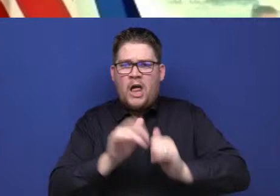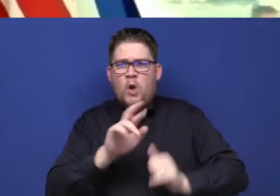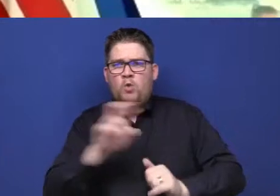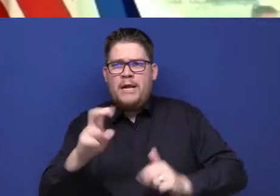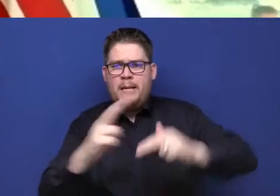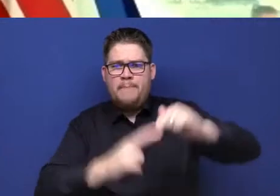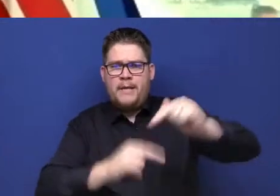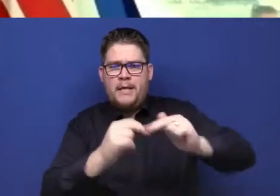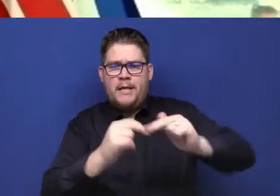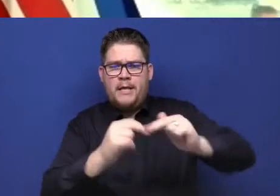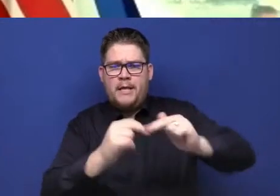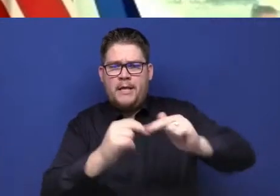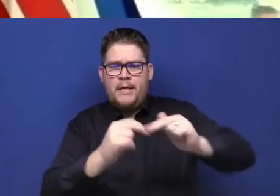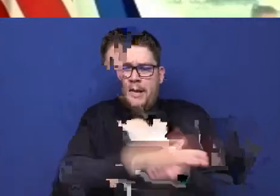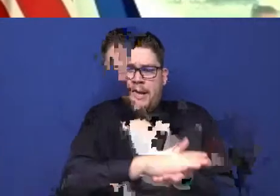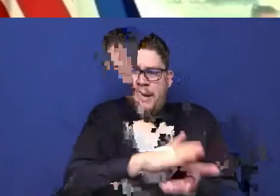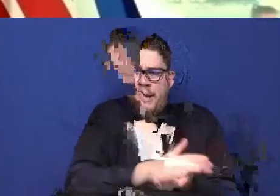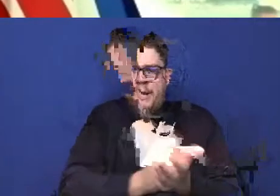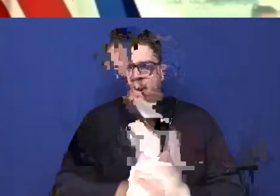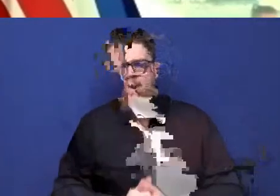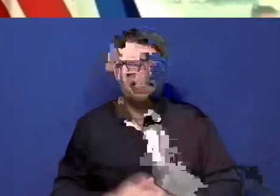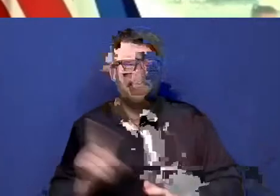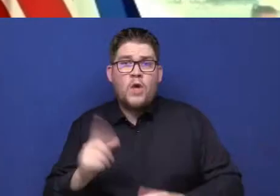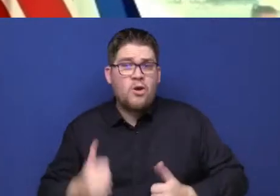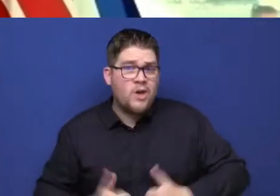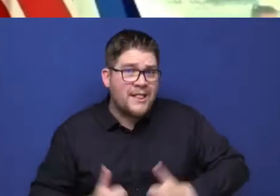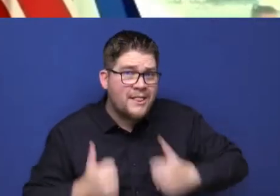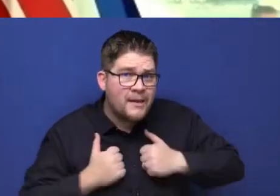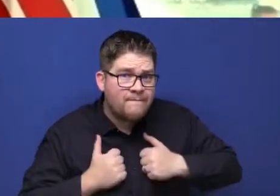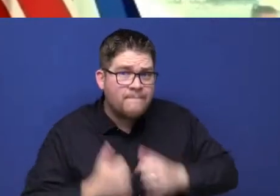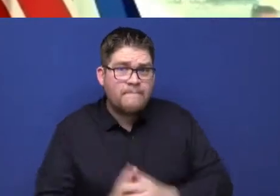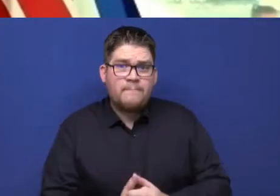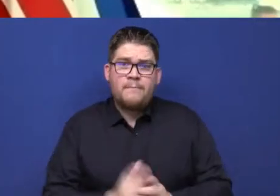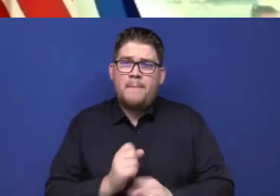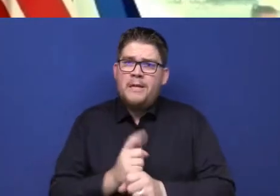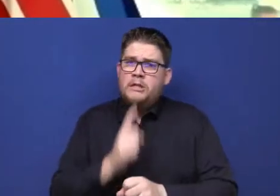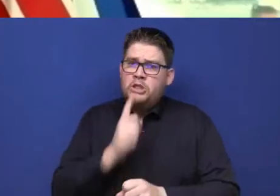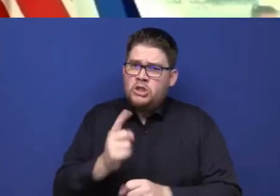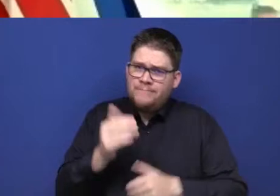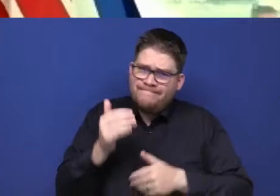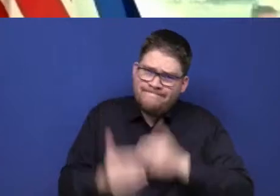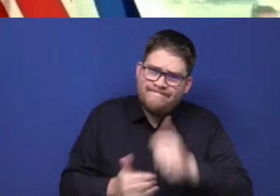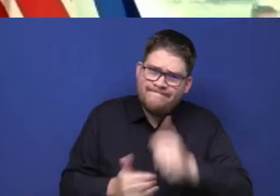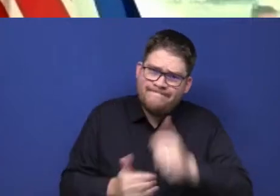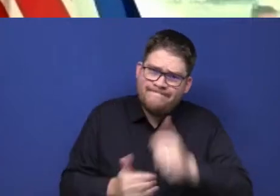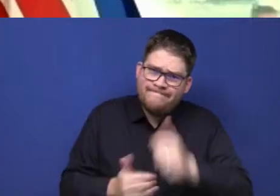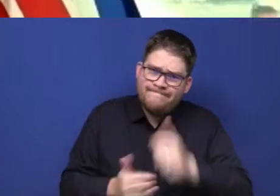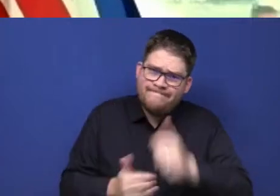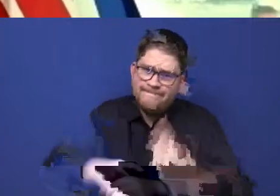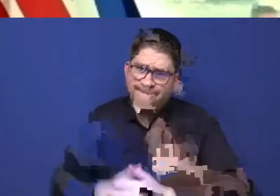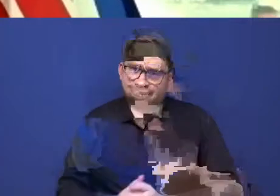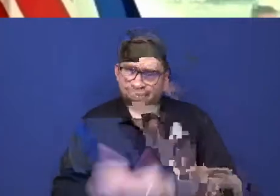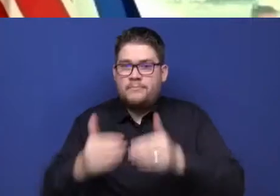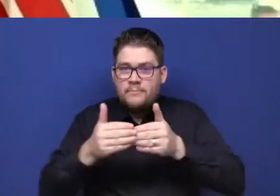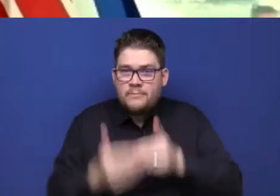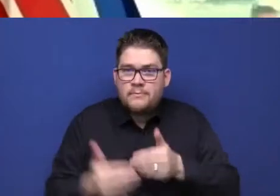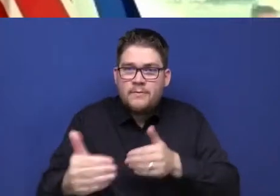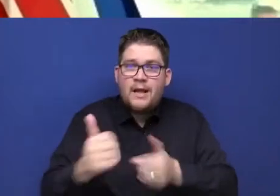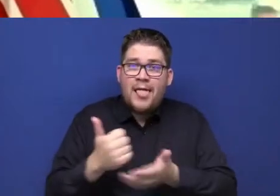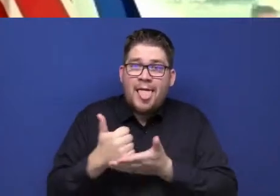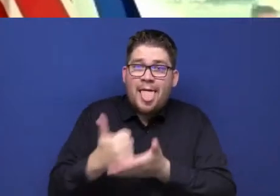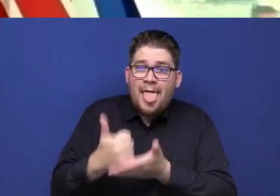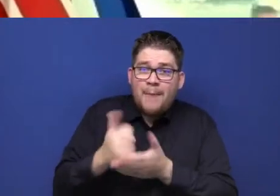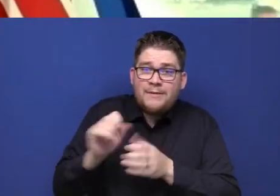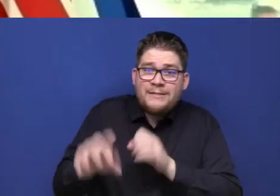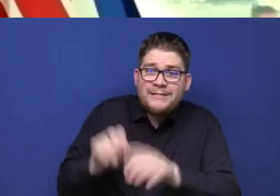you're going to be identifying and working on those medium-term solutions. And obviously going back to school is one of them. And then of course is the longer term, which